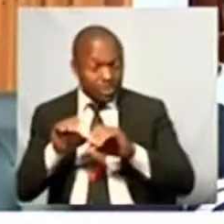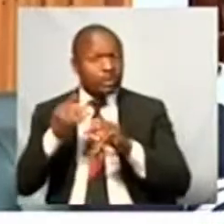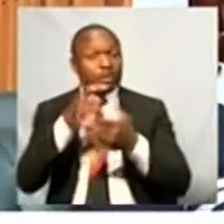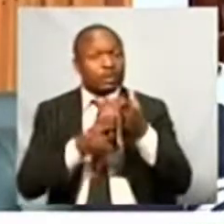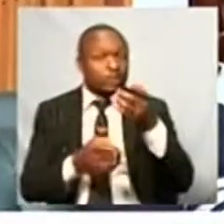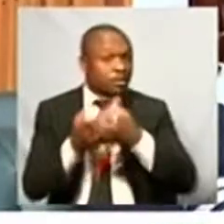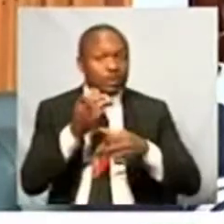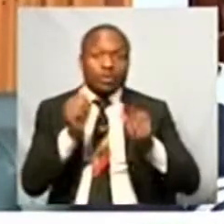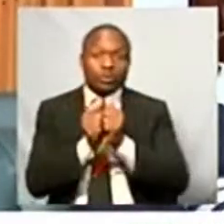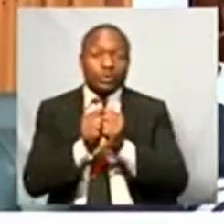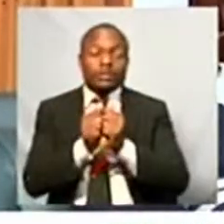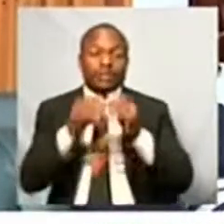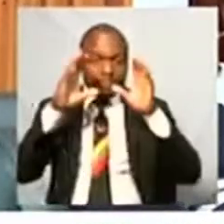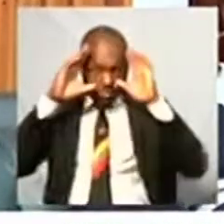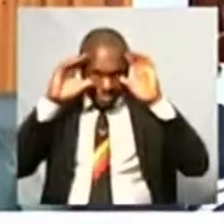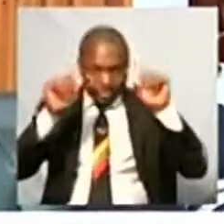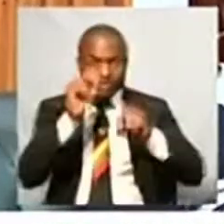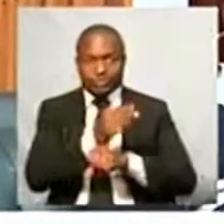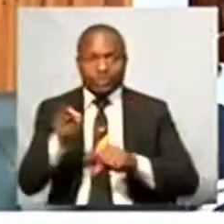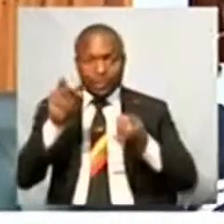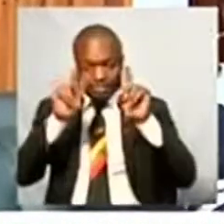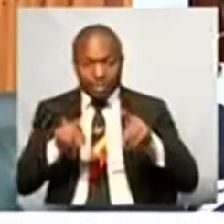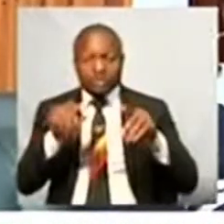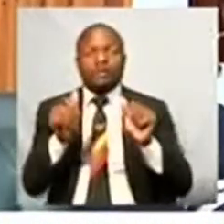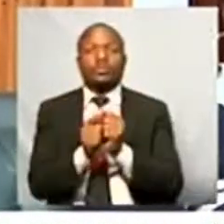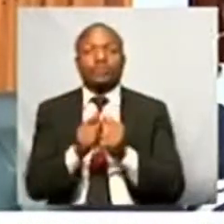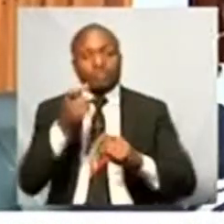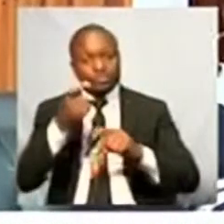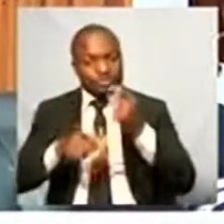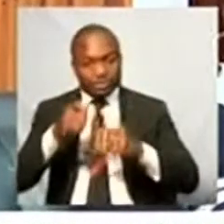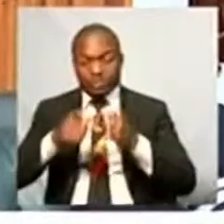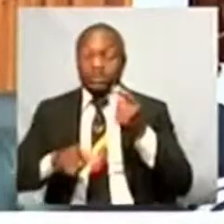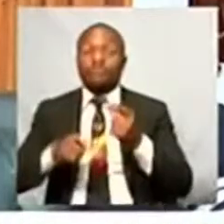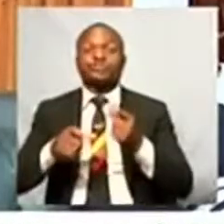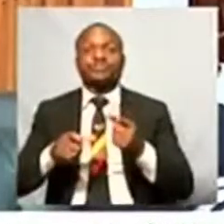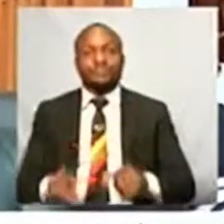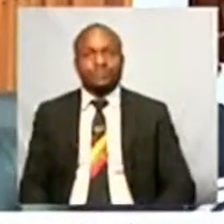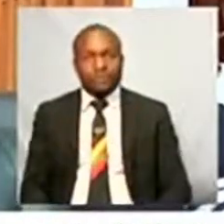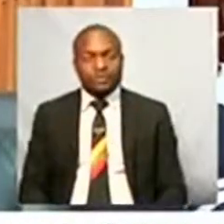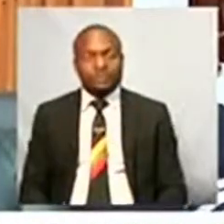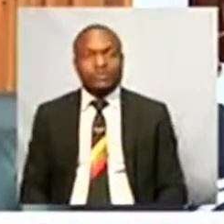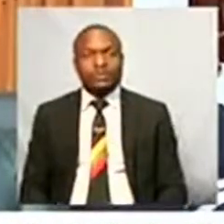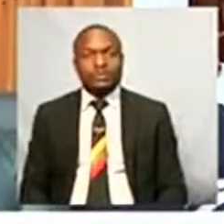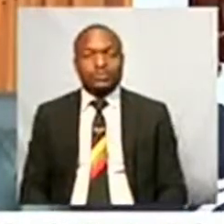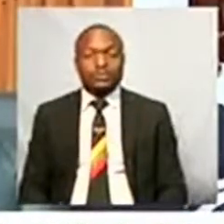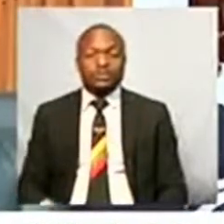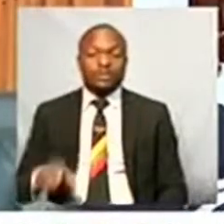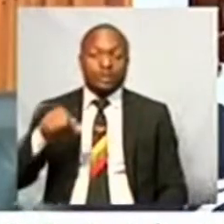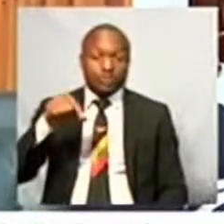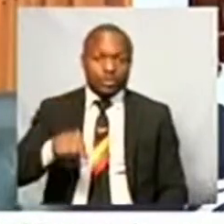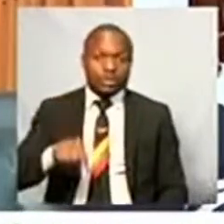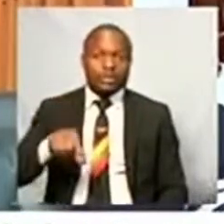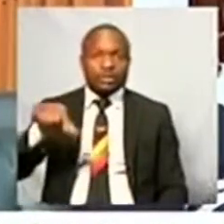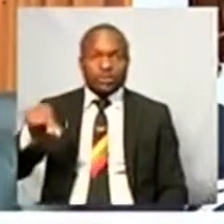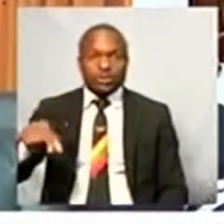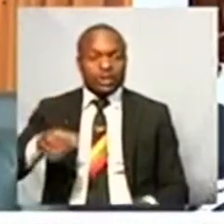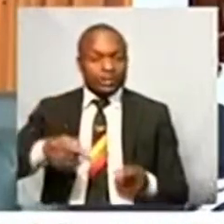President Hagen Ejirema for the person with disabilities, which is supposed to be a quarterly feedback to His